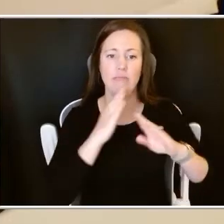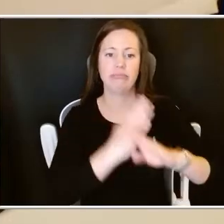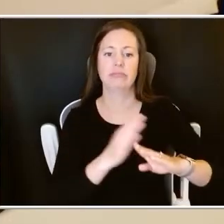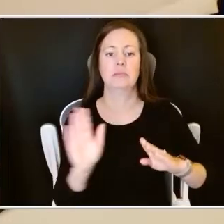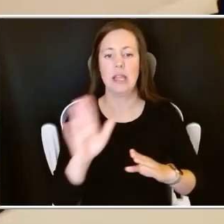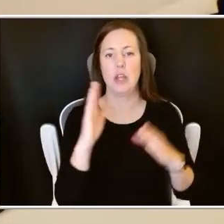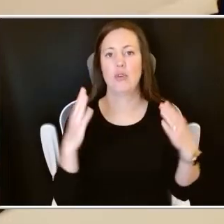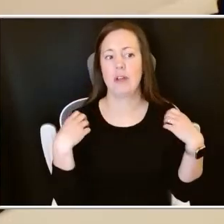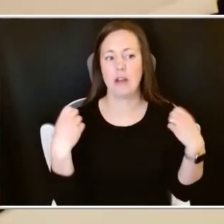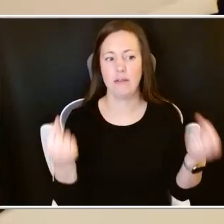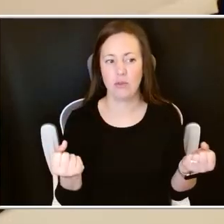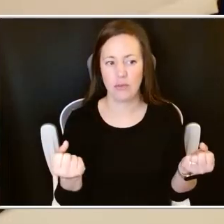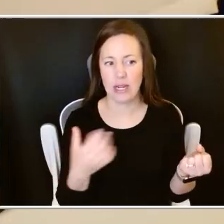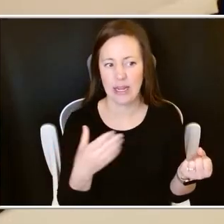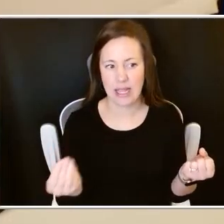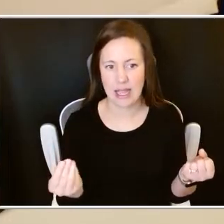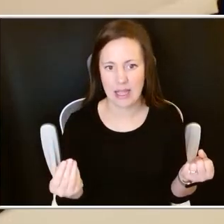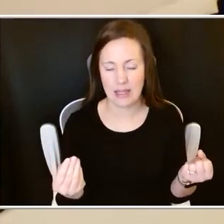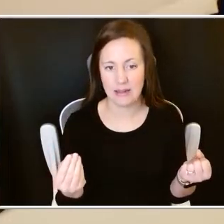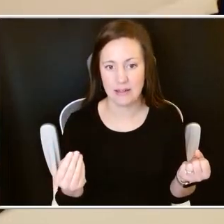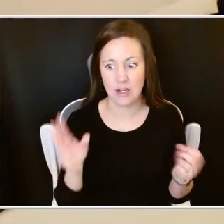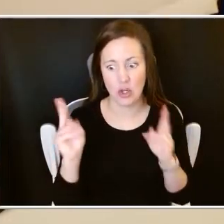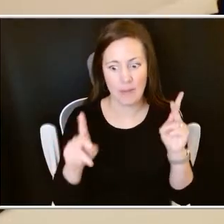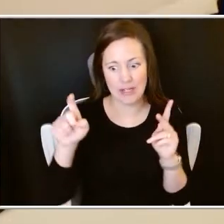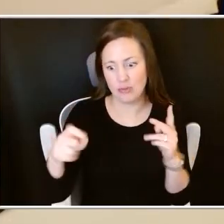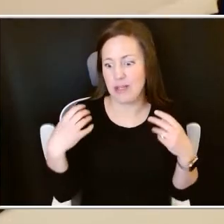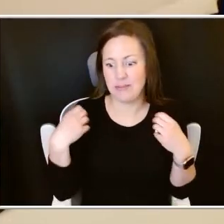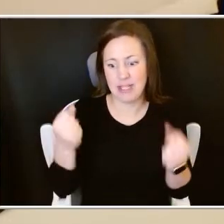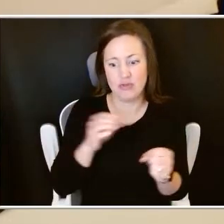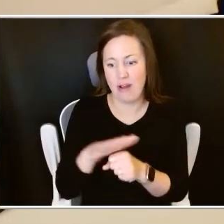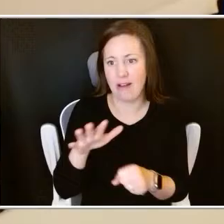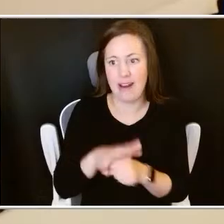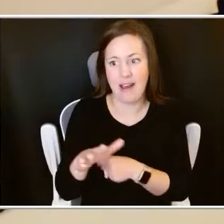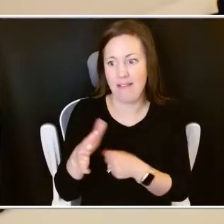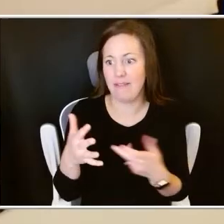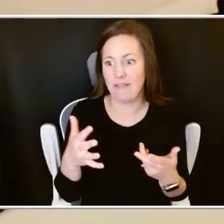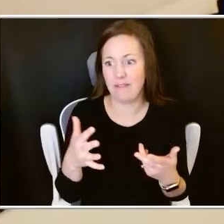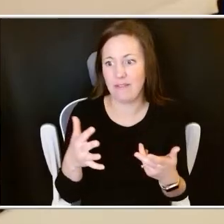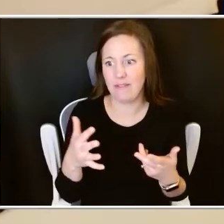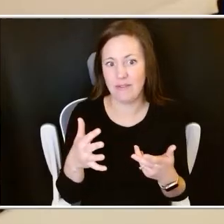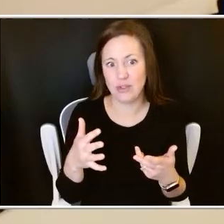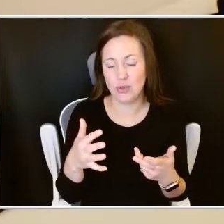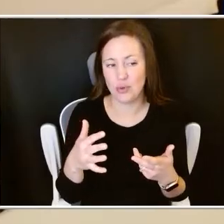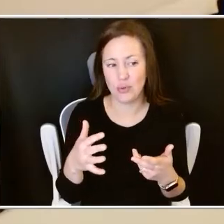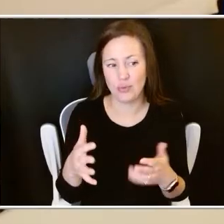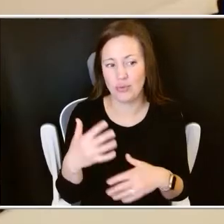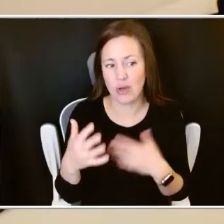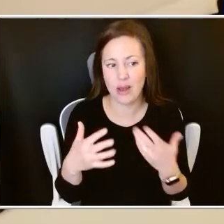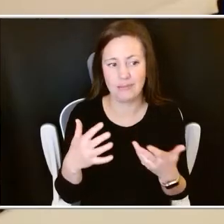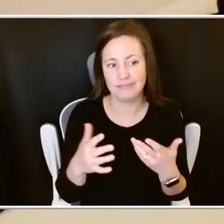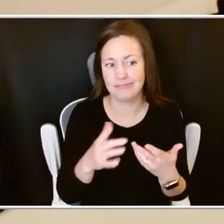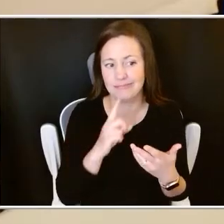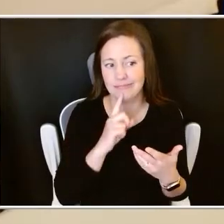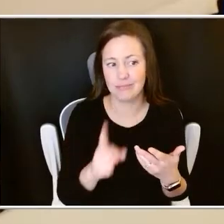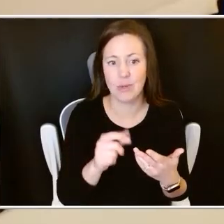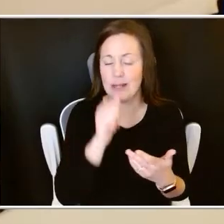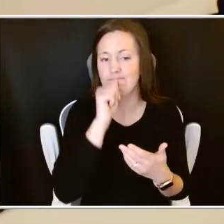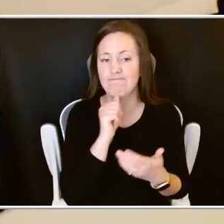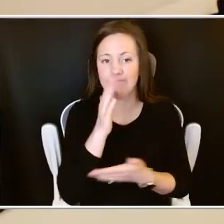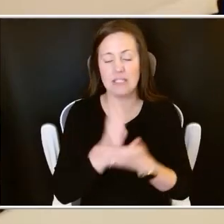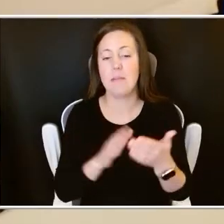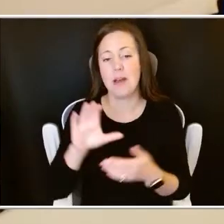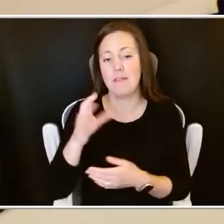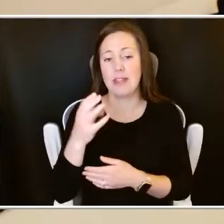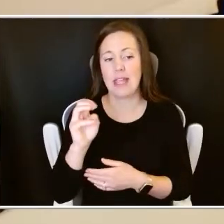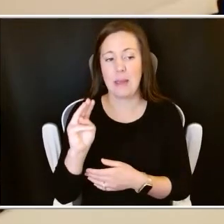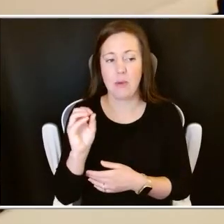recovery, and patients have to be strong enough to really withstand some of these chemotherapies. Fortunately,